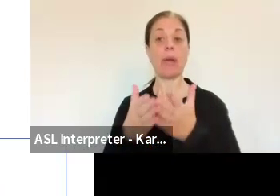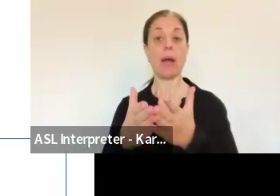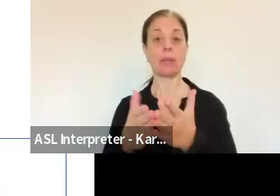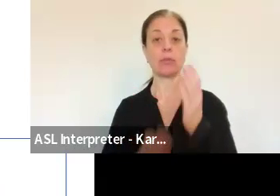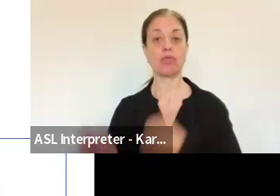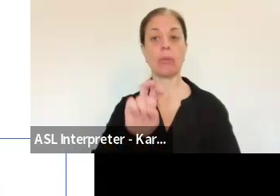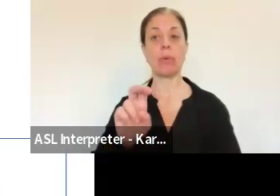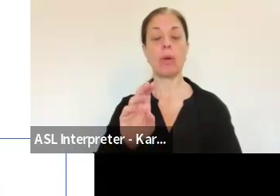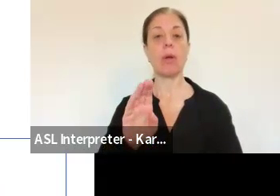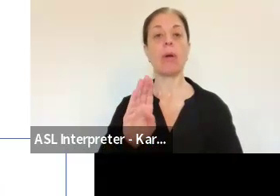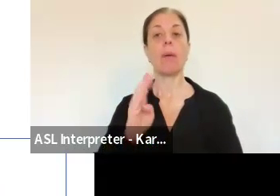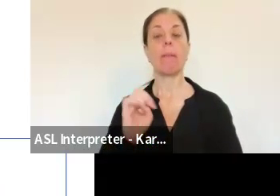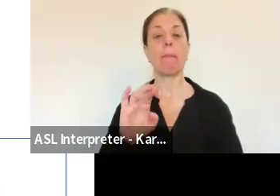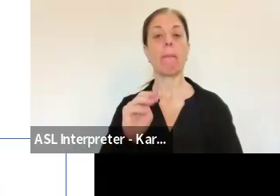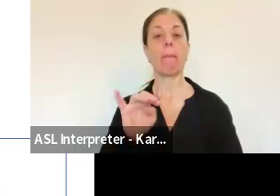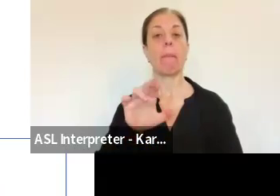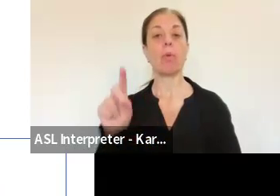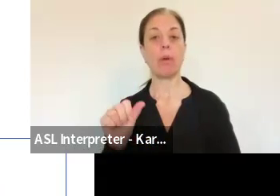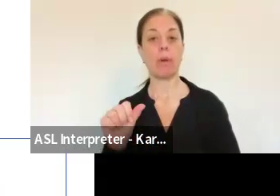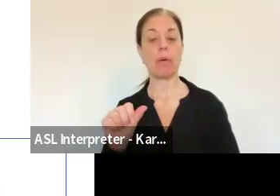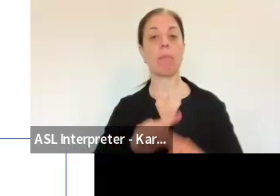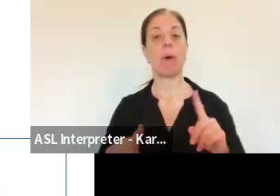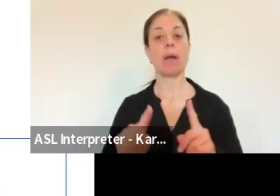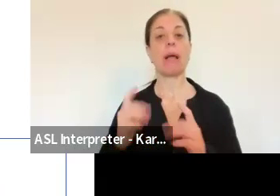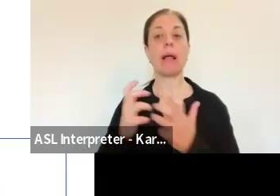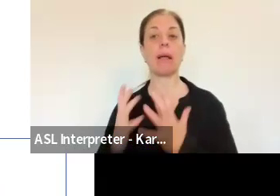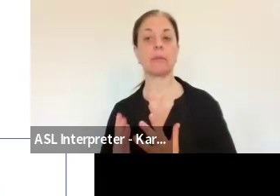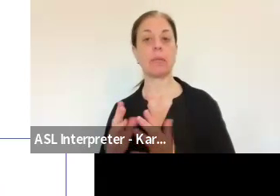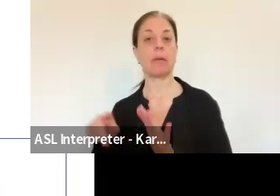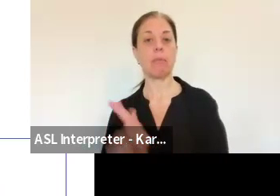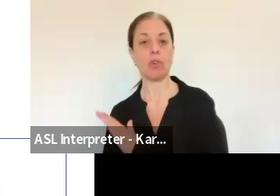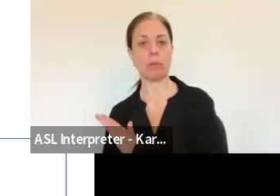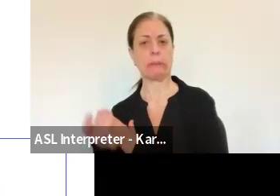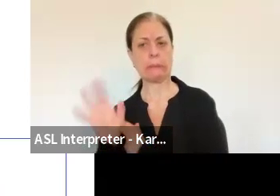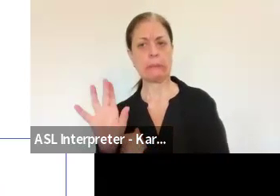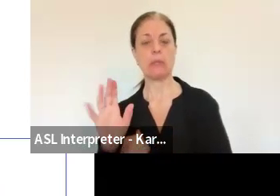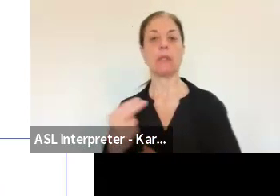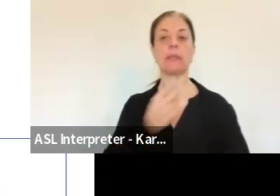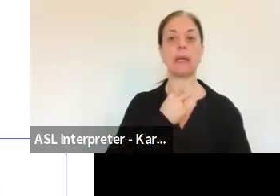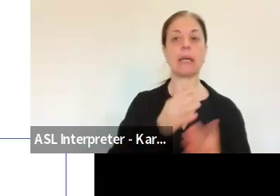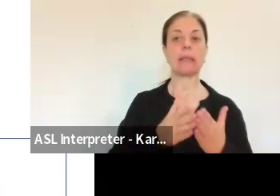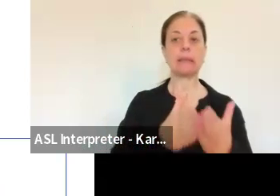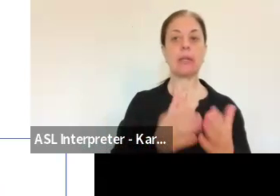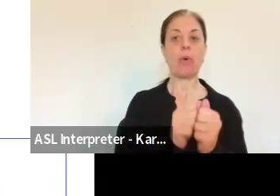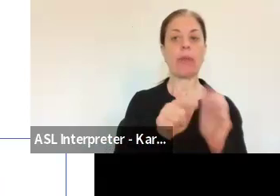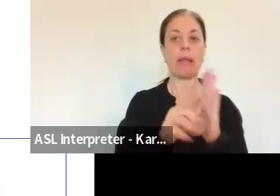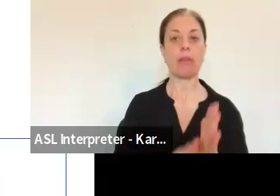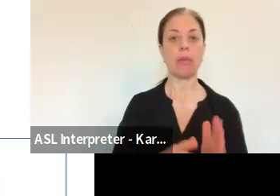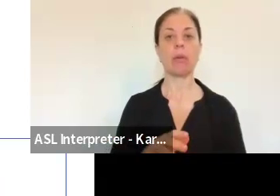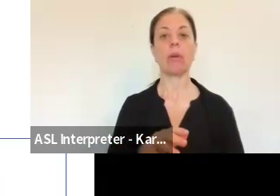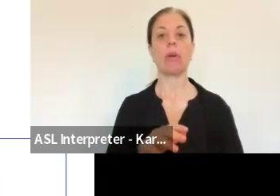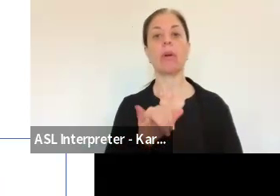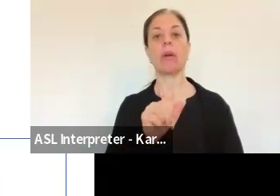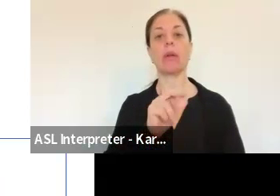Bermuda. Then one of their classmates is brutally murdered, leaving them stuck at sea with a killer. Yana